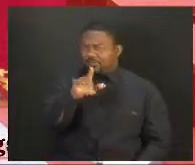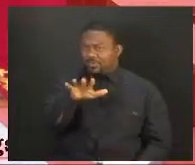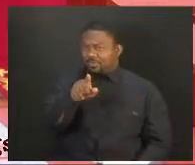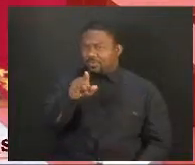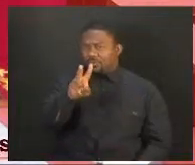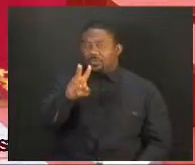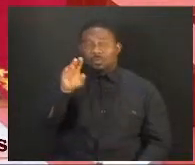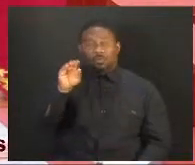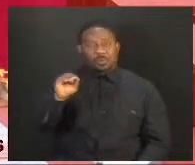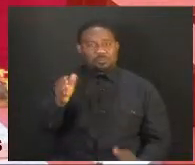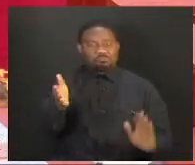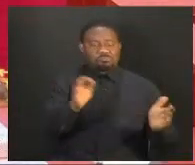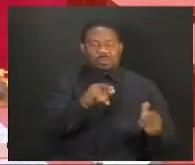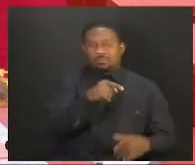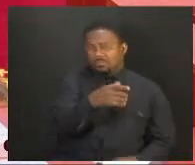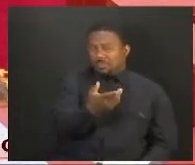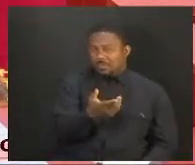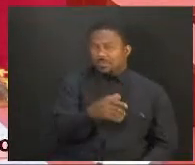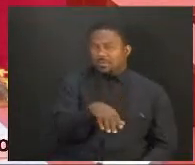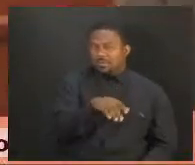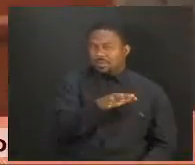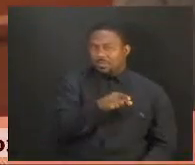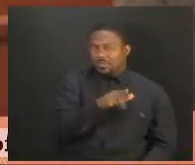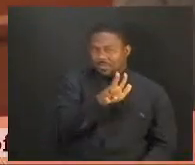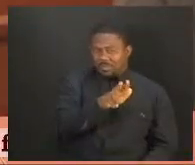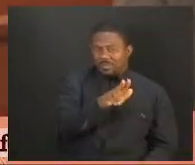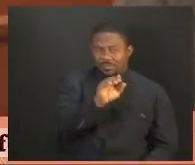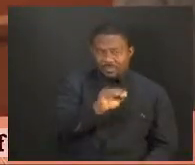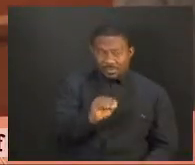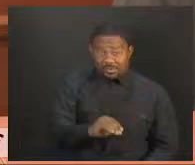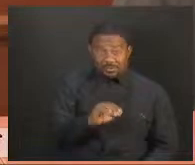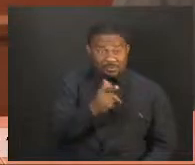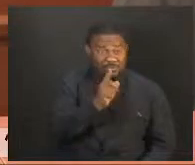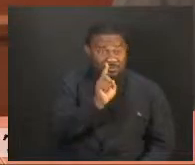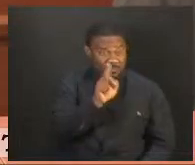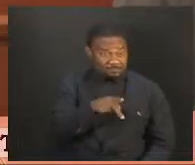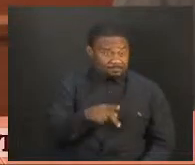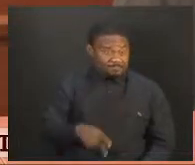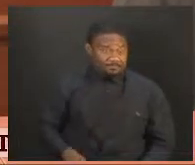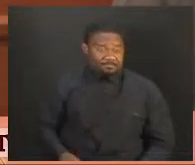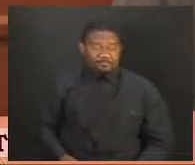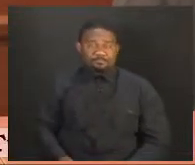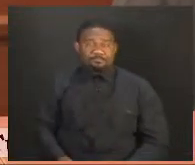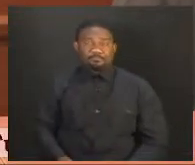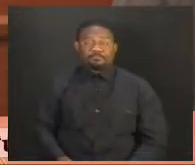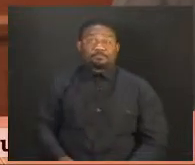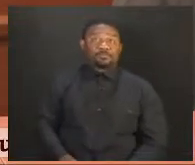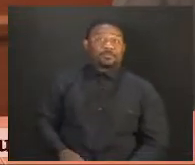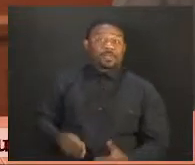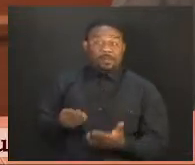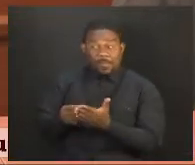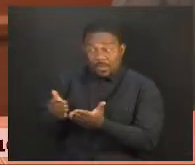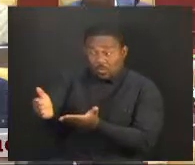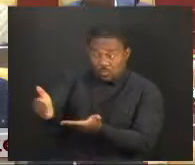GDP against a target of 5.3% of GDP. Total revenue and grant amounted